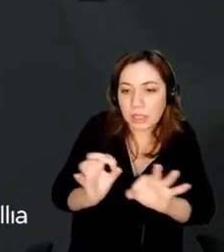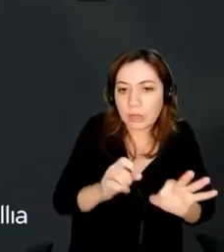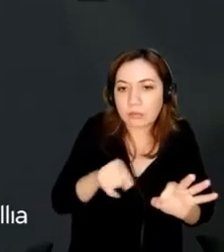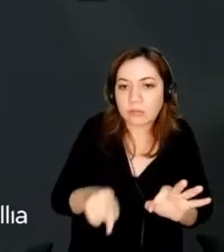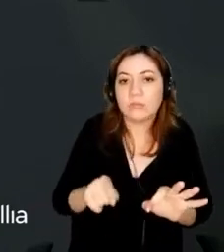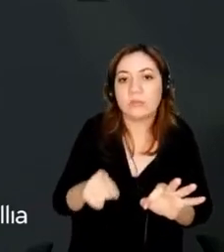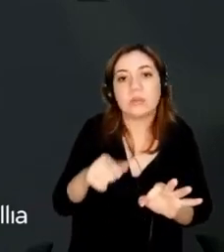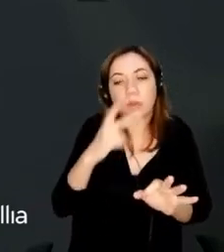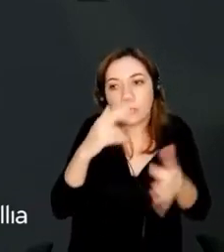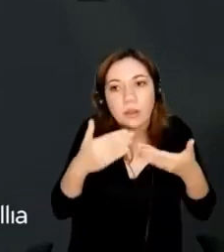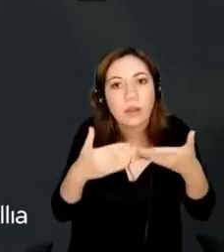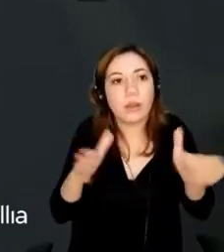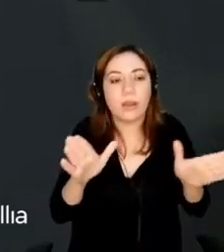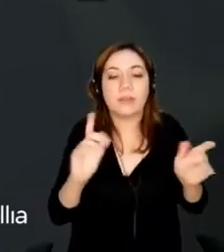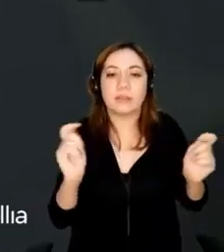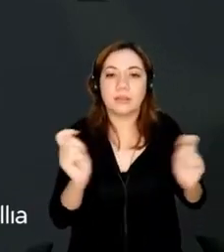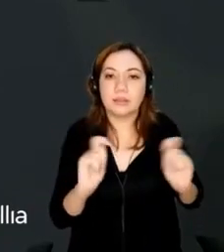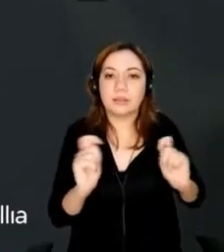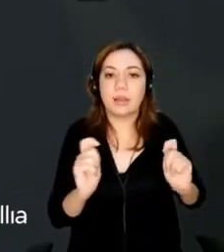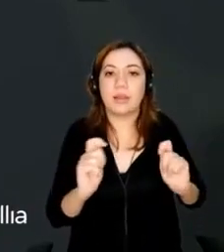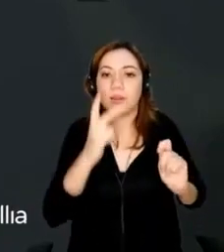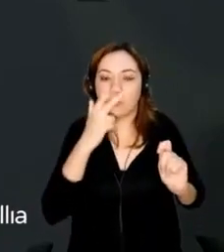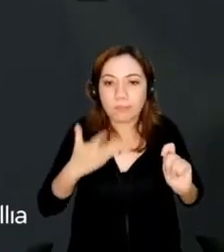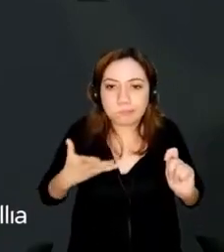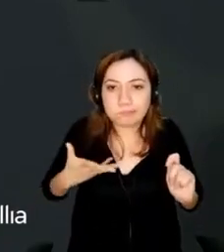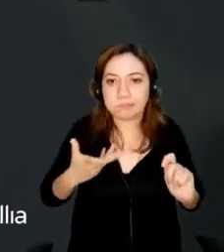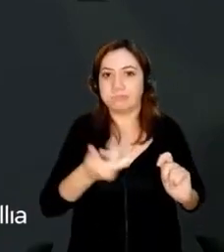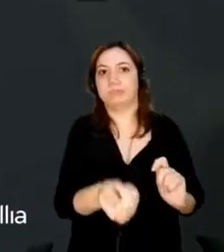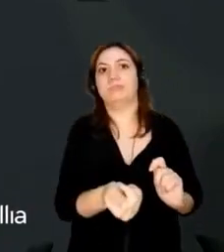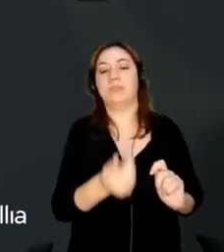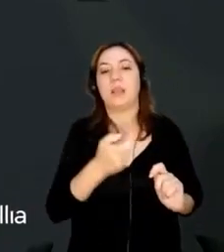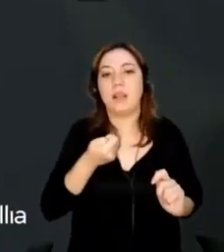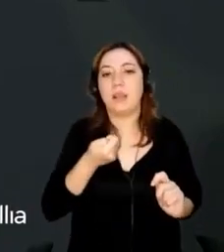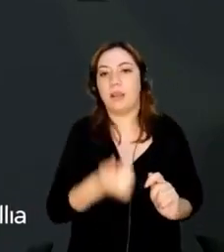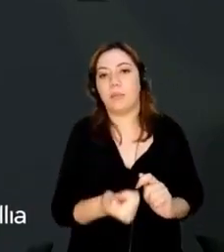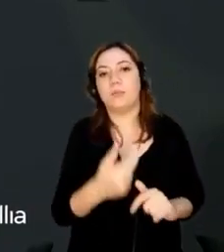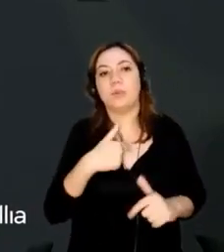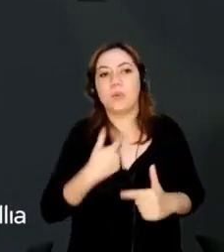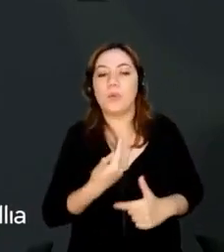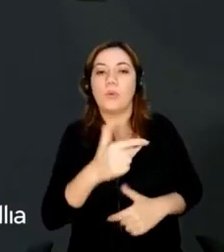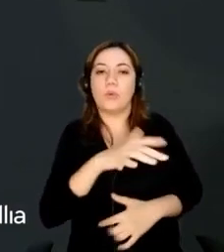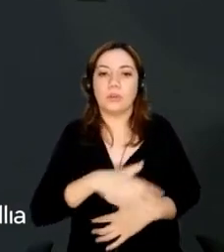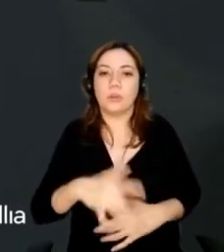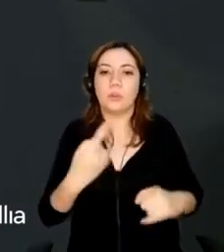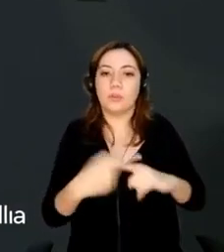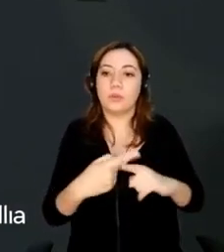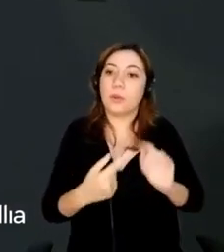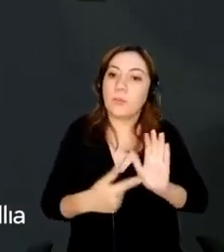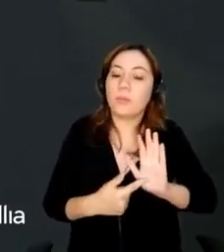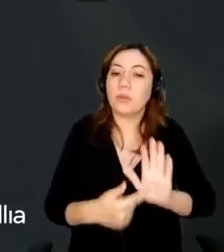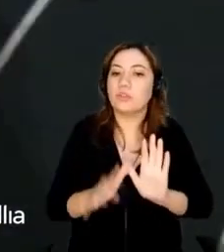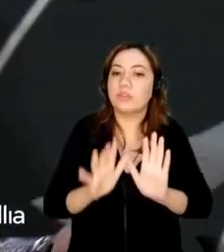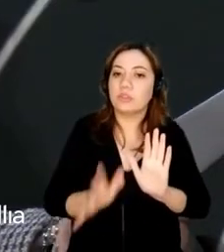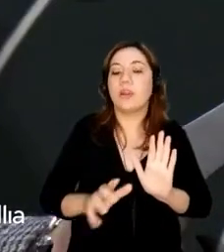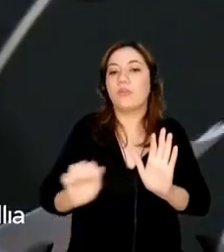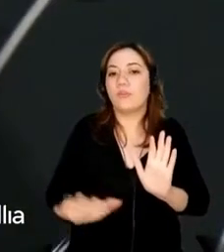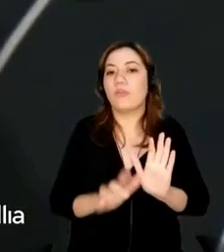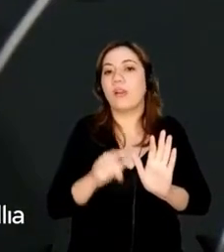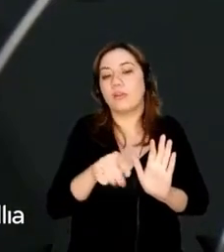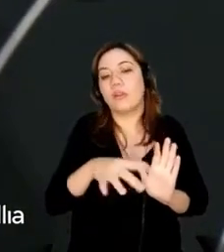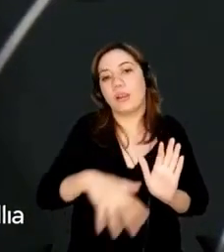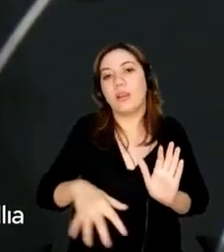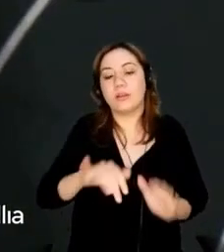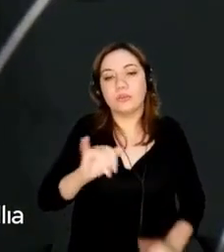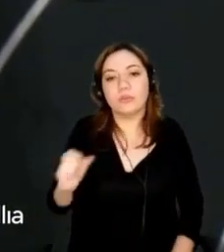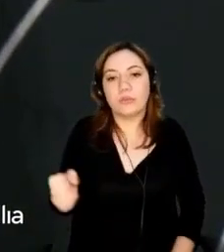to accelerate rapidly into other areas because you can show the value to the organization. Yeah, Michael, I know you guys